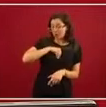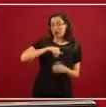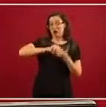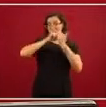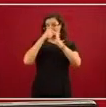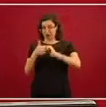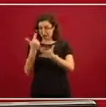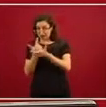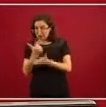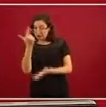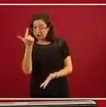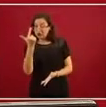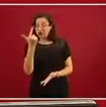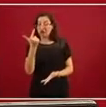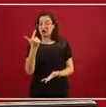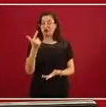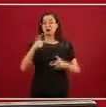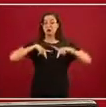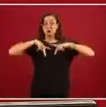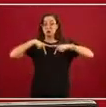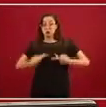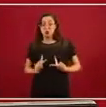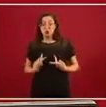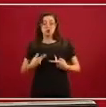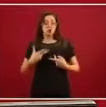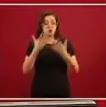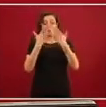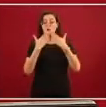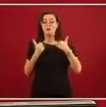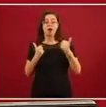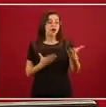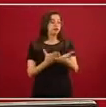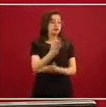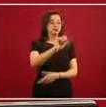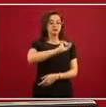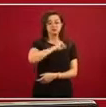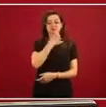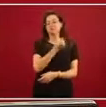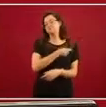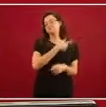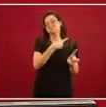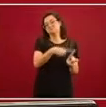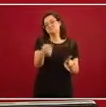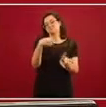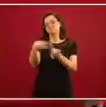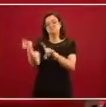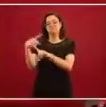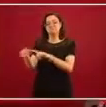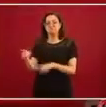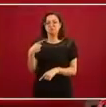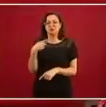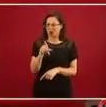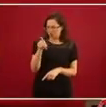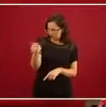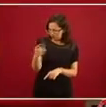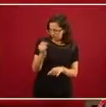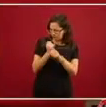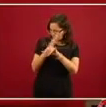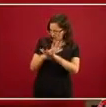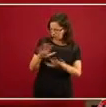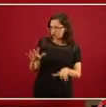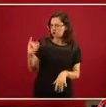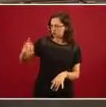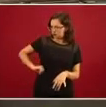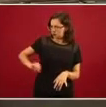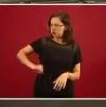are malnourished. Vulnerability can be expressed in many ways. It can be vulnerable to contagion, vulnerable to